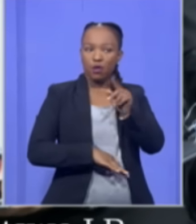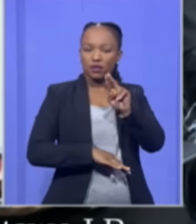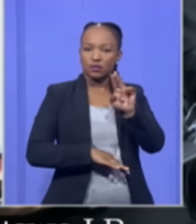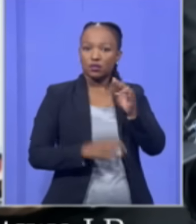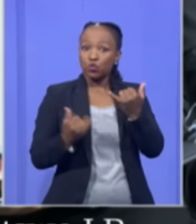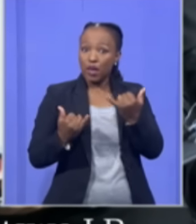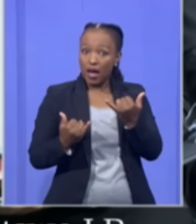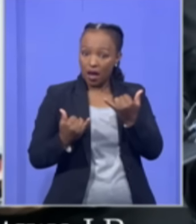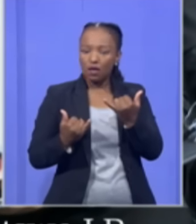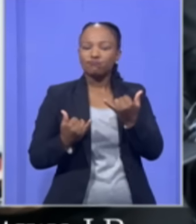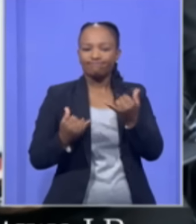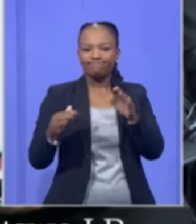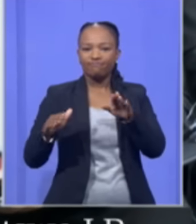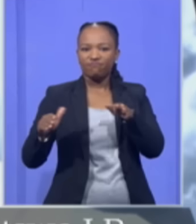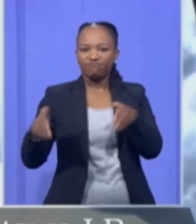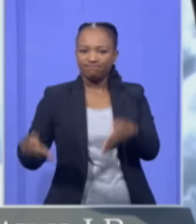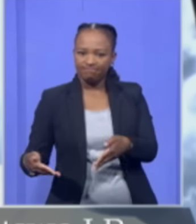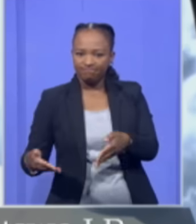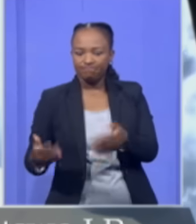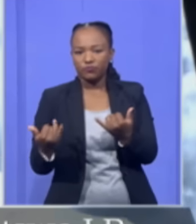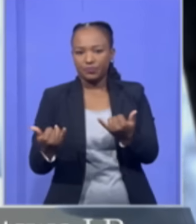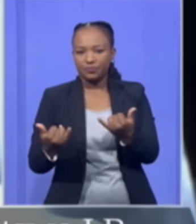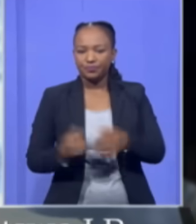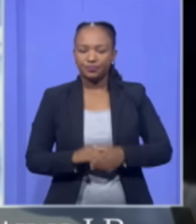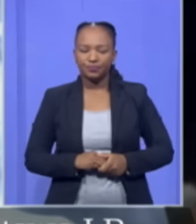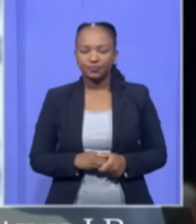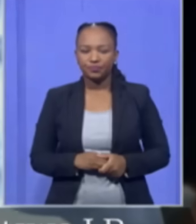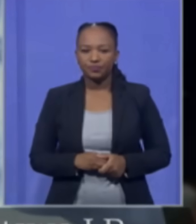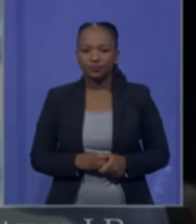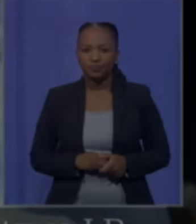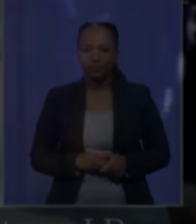phomoditswe borokong ba ona ba o qetela pejana ka jeno.